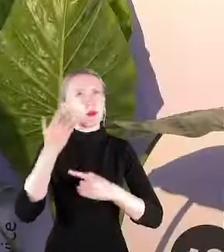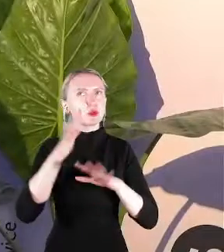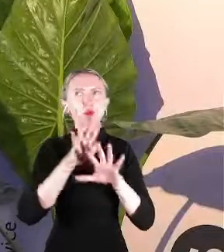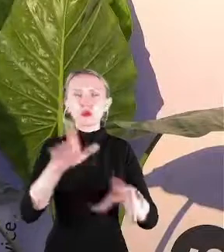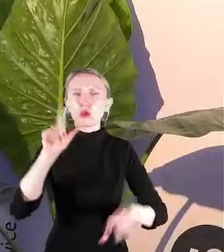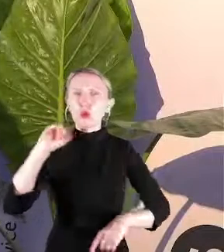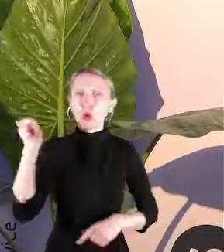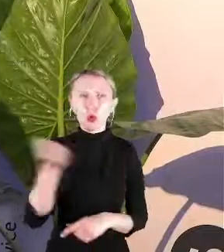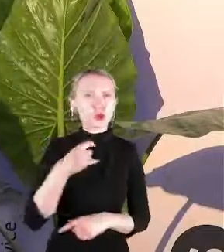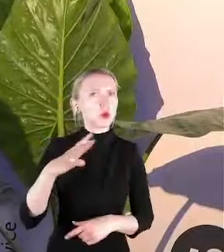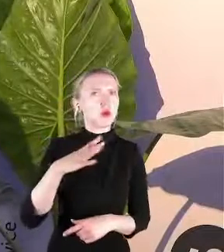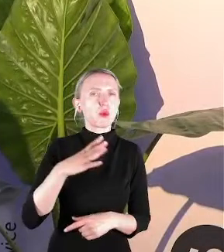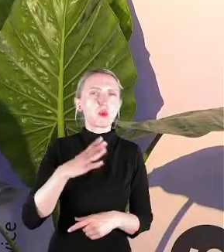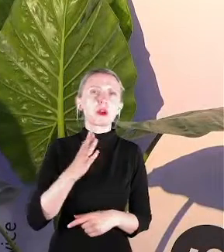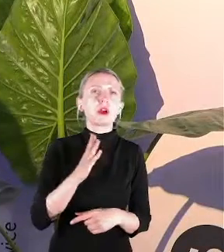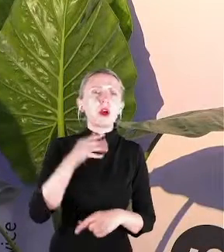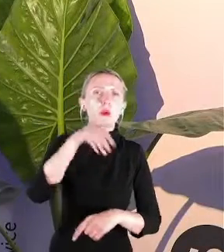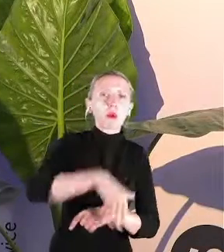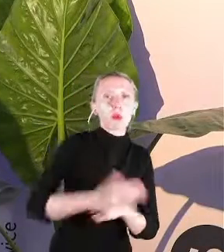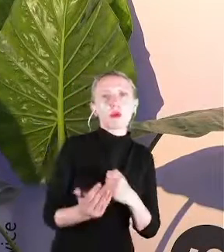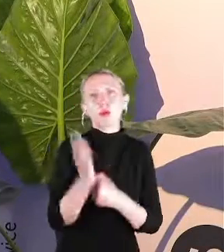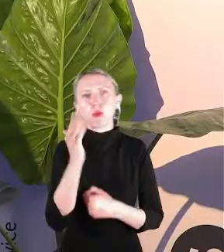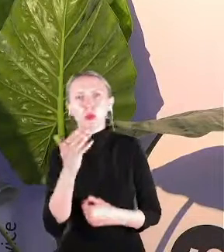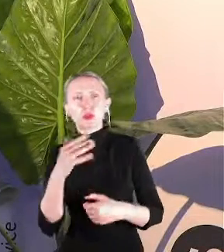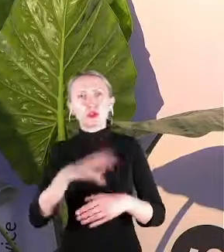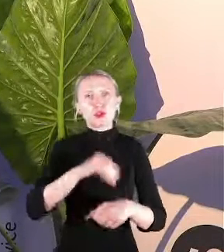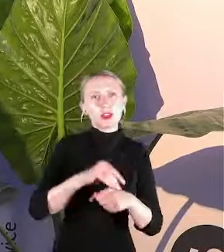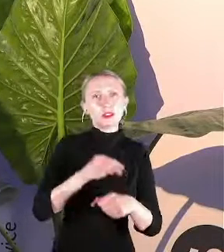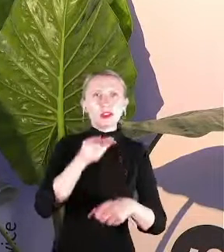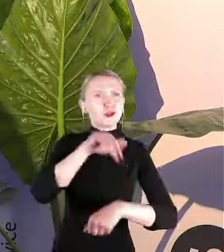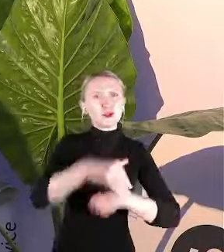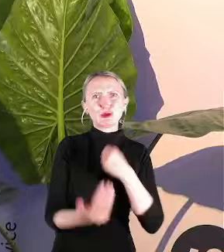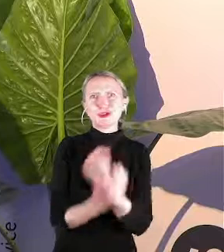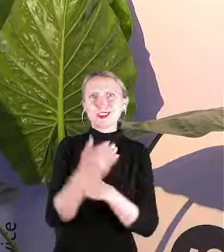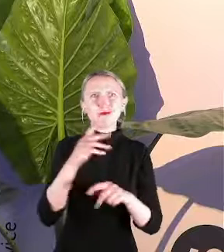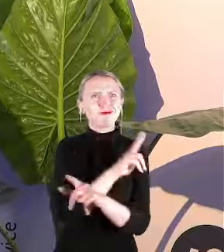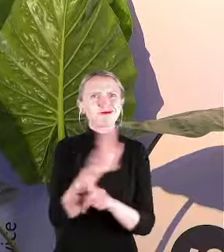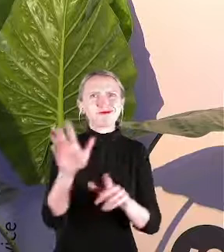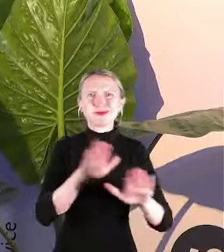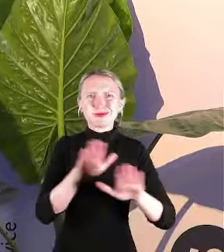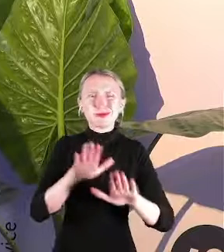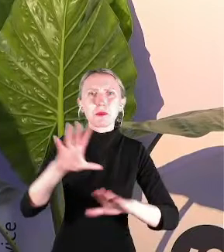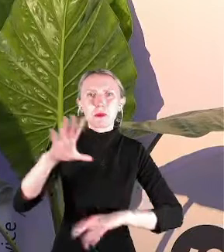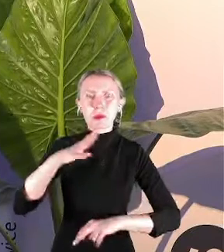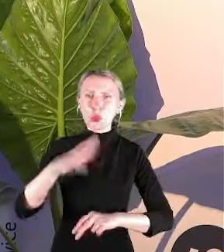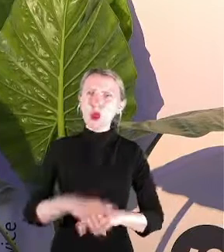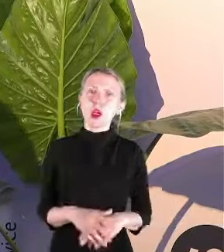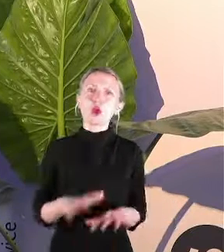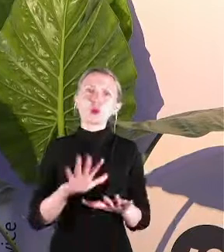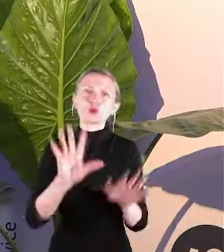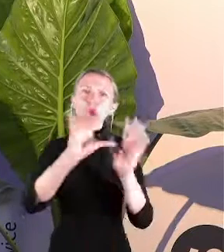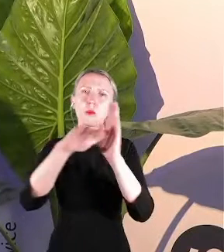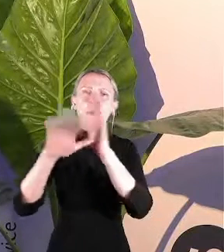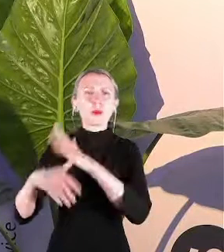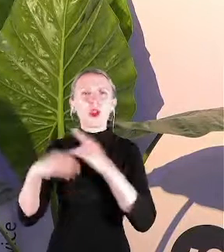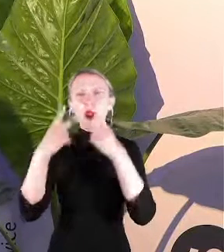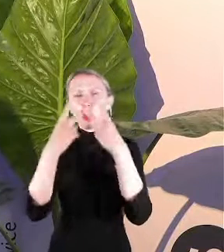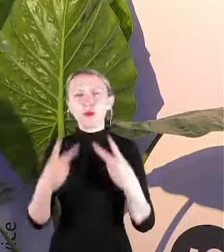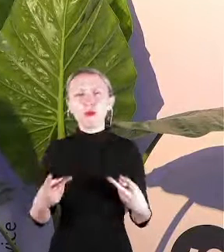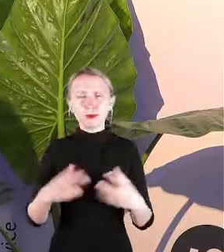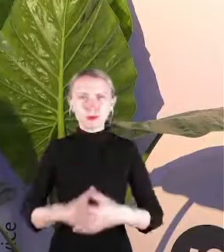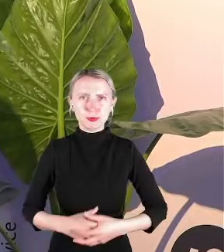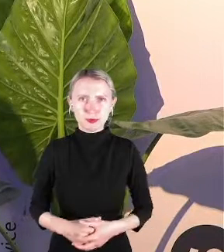north, west and east, and you've been visiting many different places. And today we will be talking about the aglification